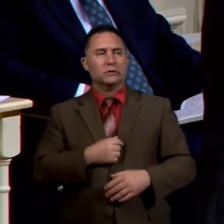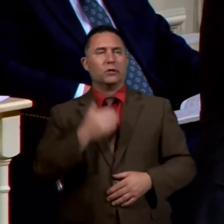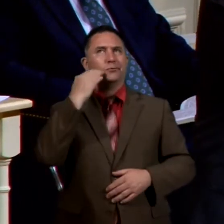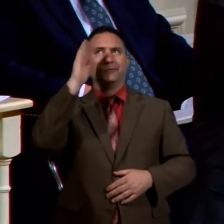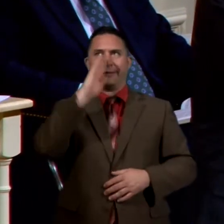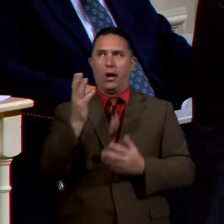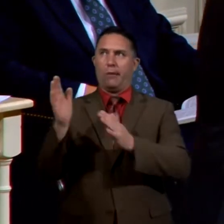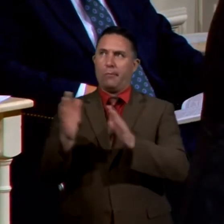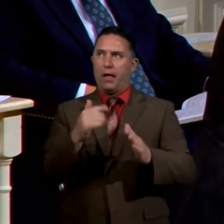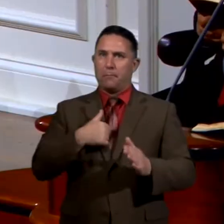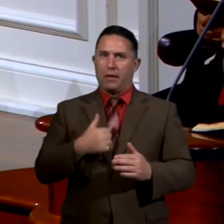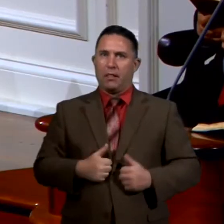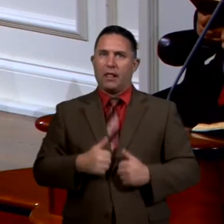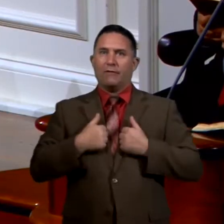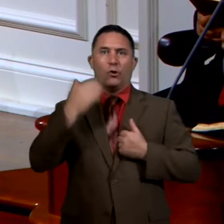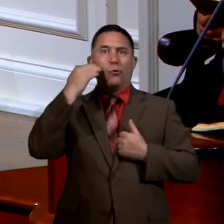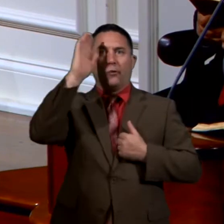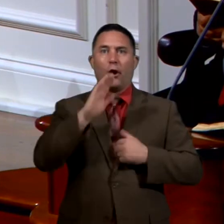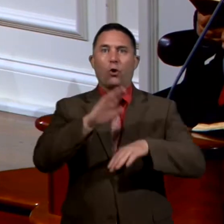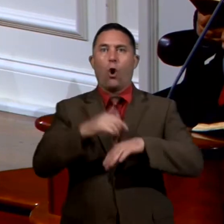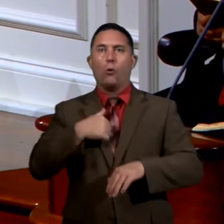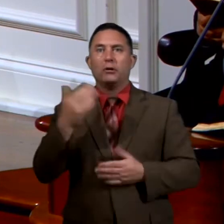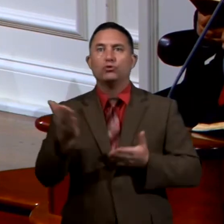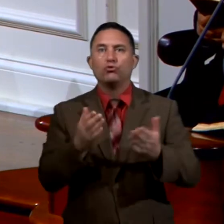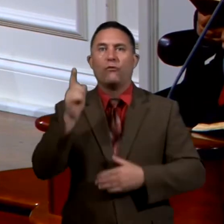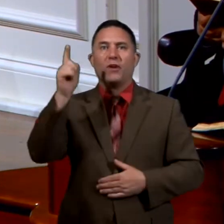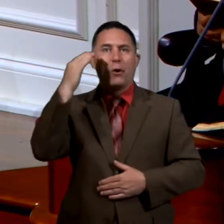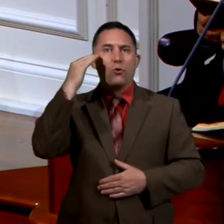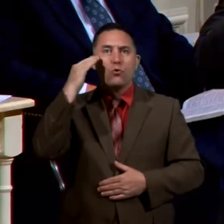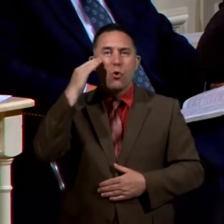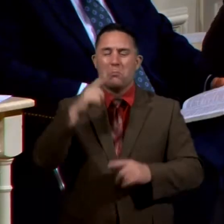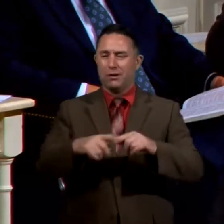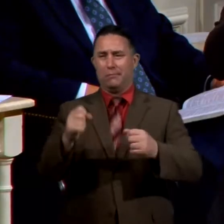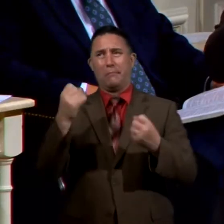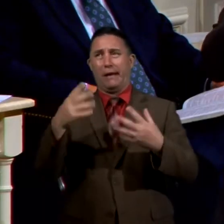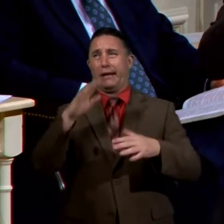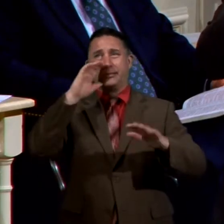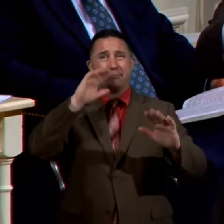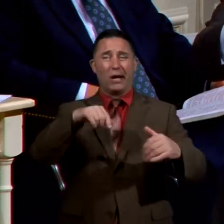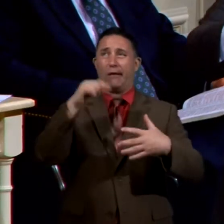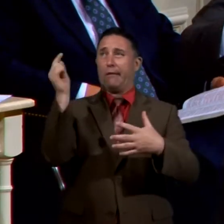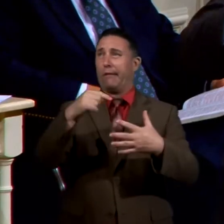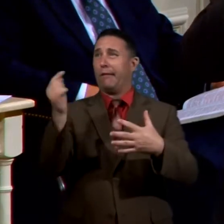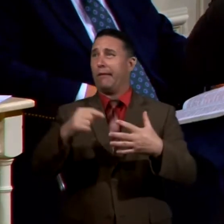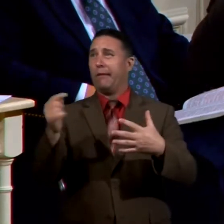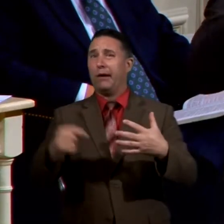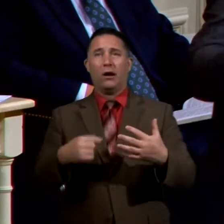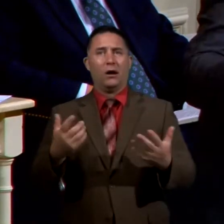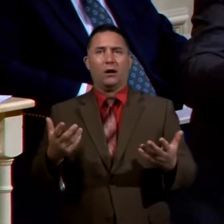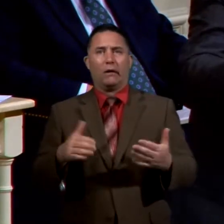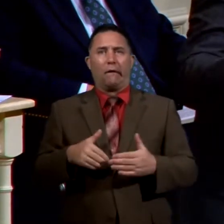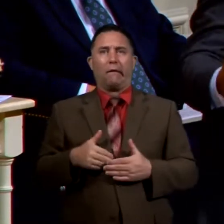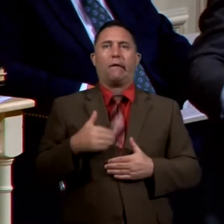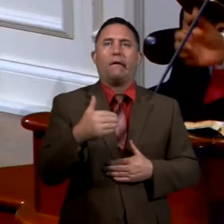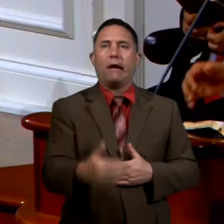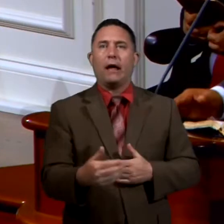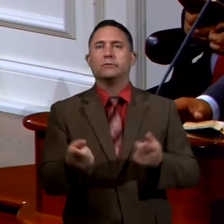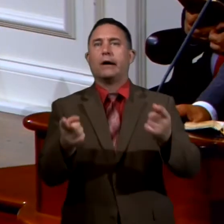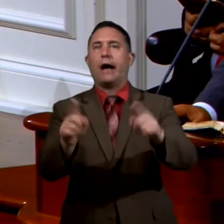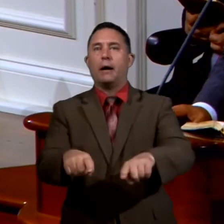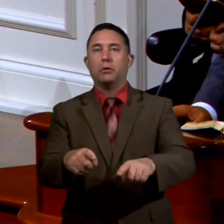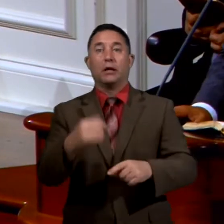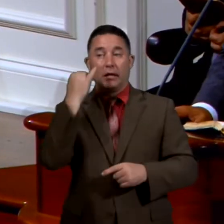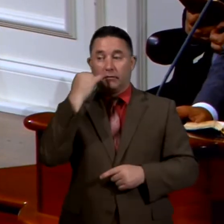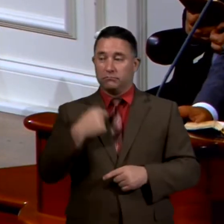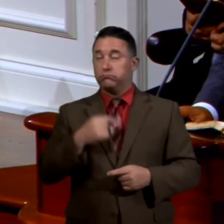God wanted for my life. I knew that God had called me to serve him, but there were so many expectations in my life. I didn't know what next, what would happen, if I would